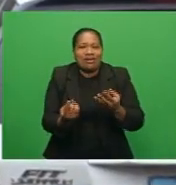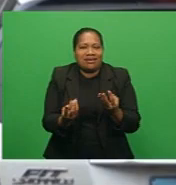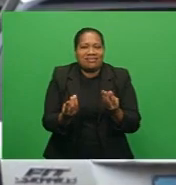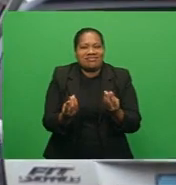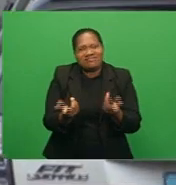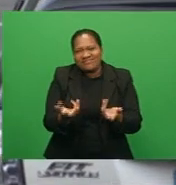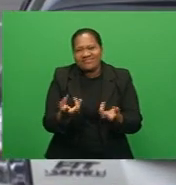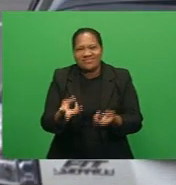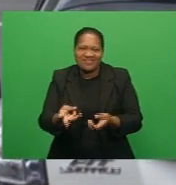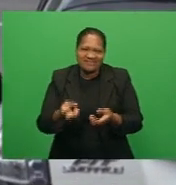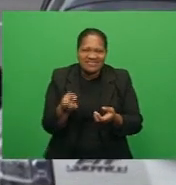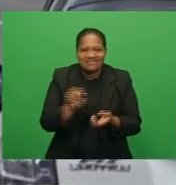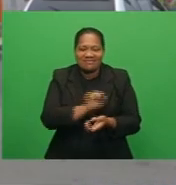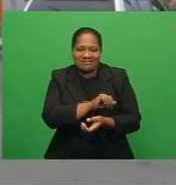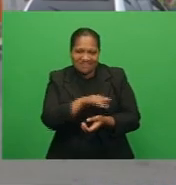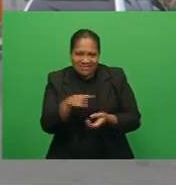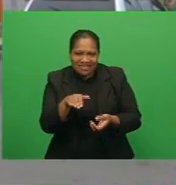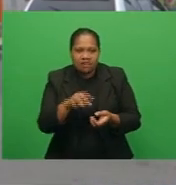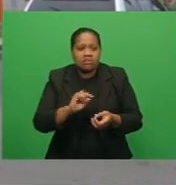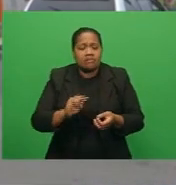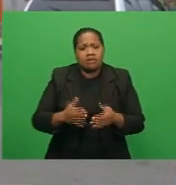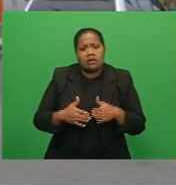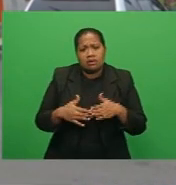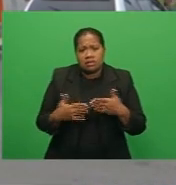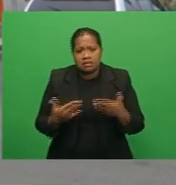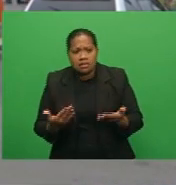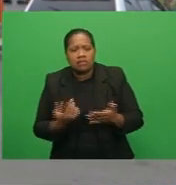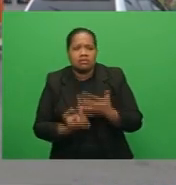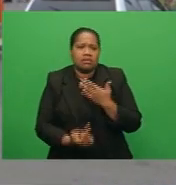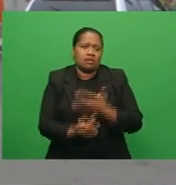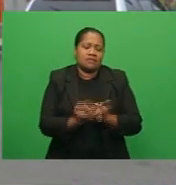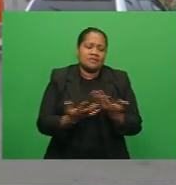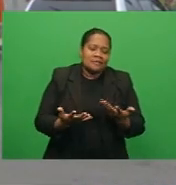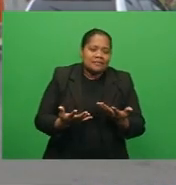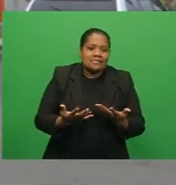and even in the face of despair, they have not lost hope.